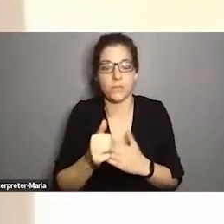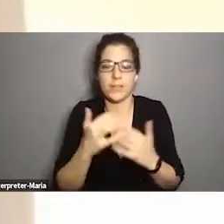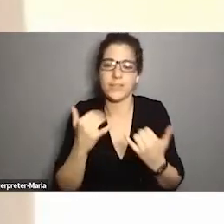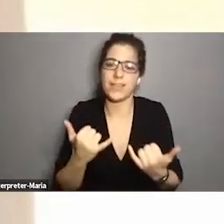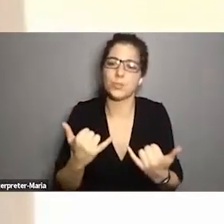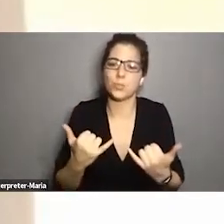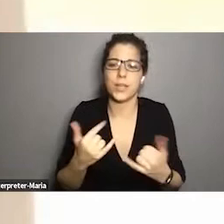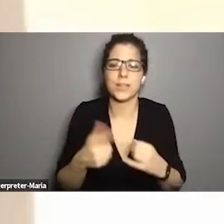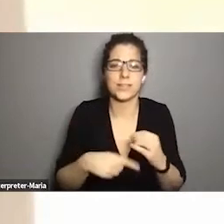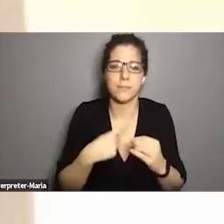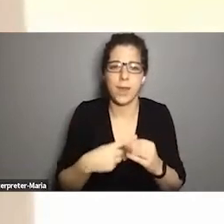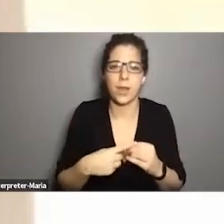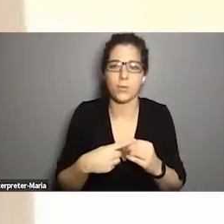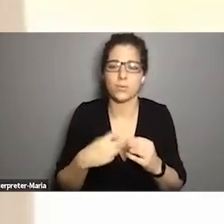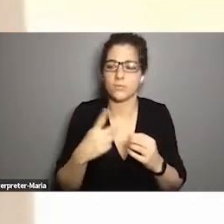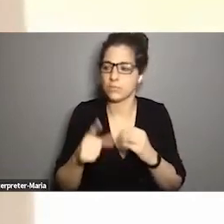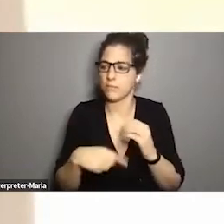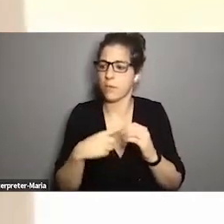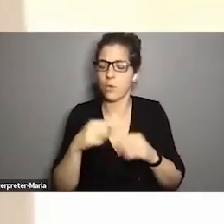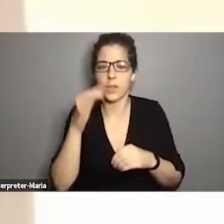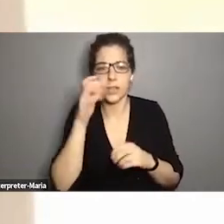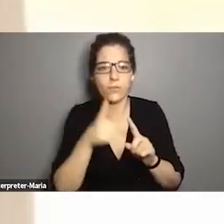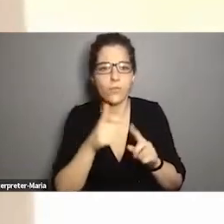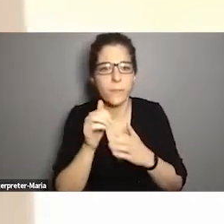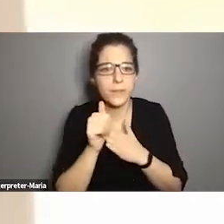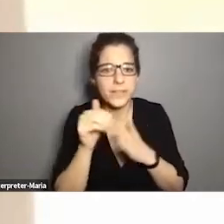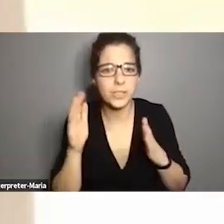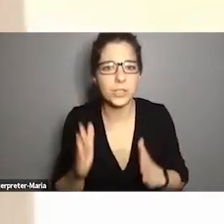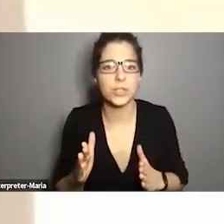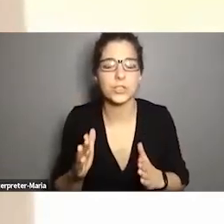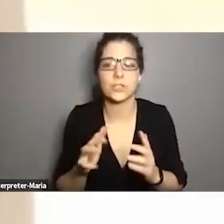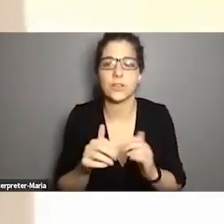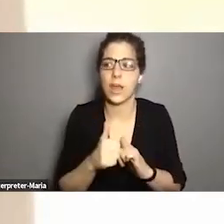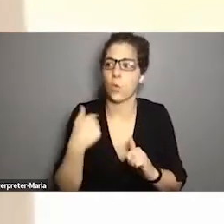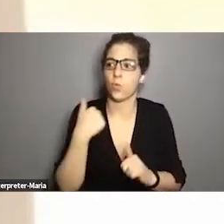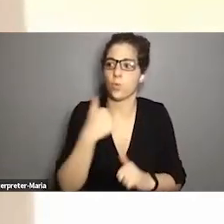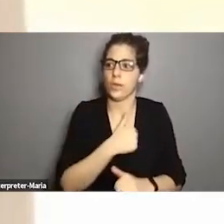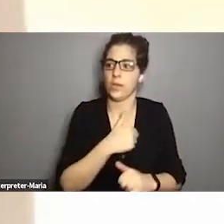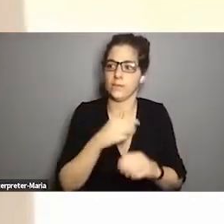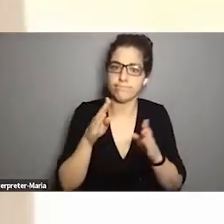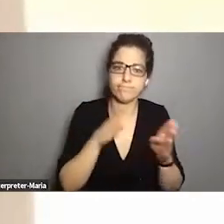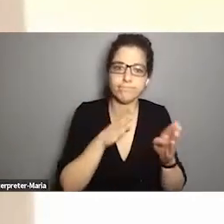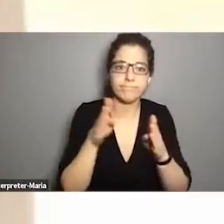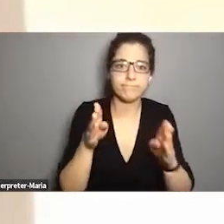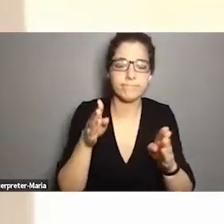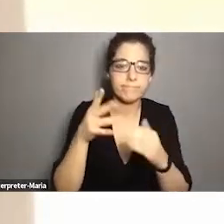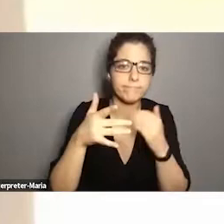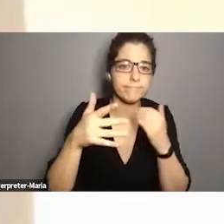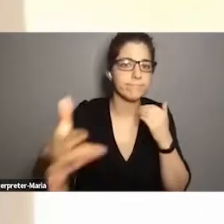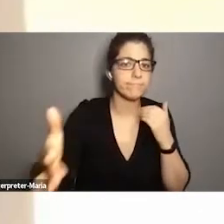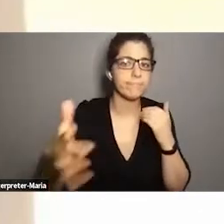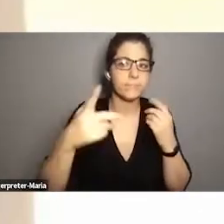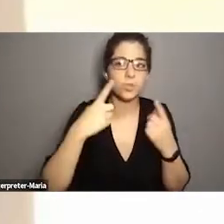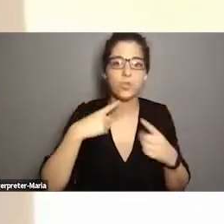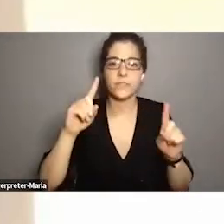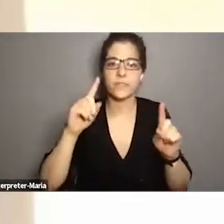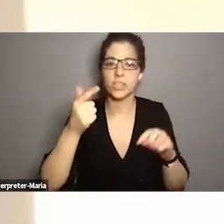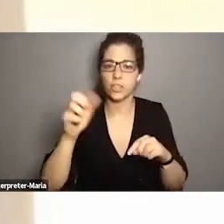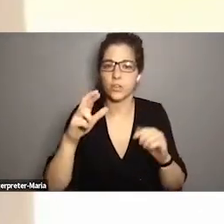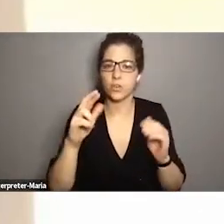is about. It's about hearing from leaders about how we chart a path forward to achieving gender